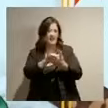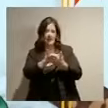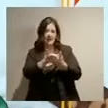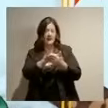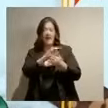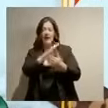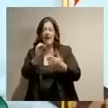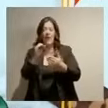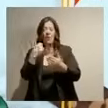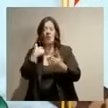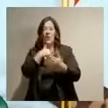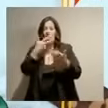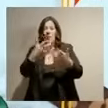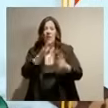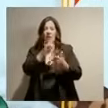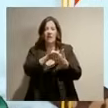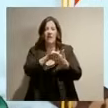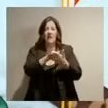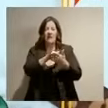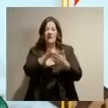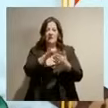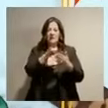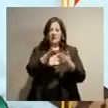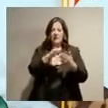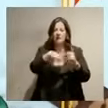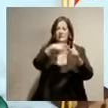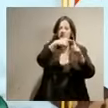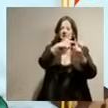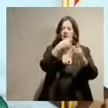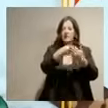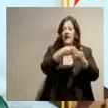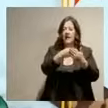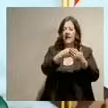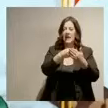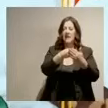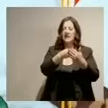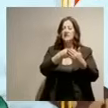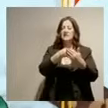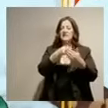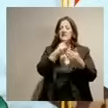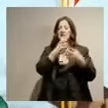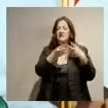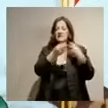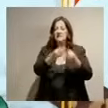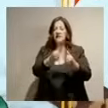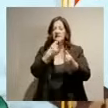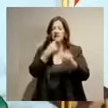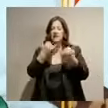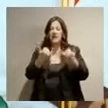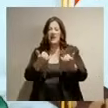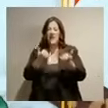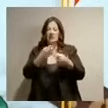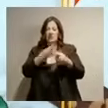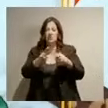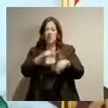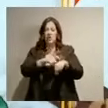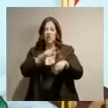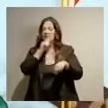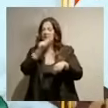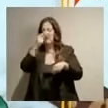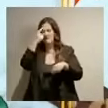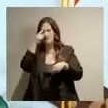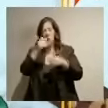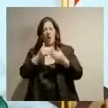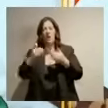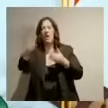want that surplus to go to ongoing commitments, we anticipated that shortfall. What we didn't anticipate is